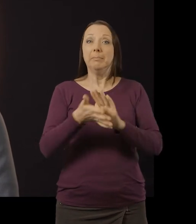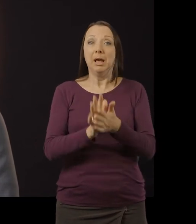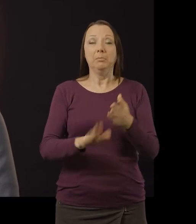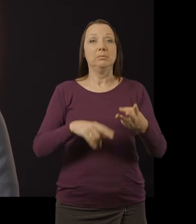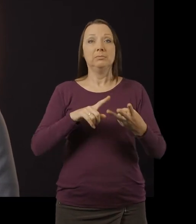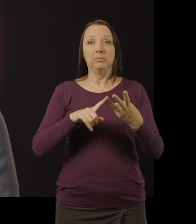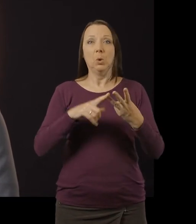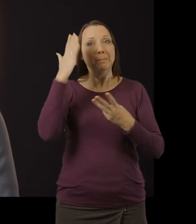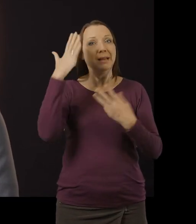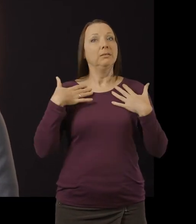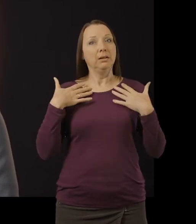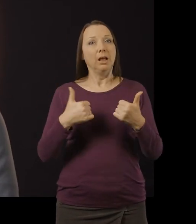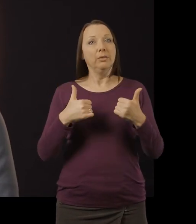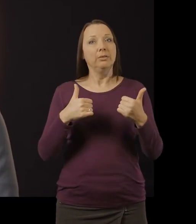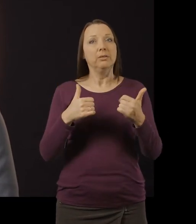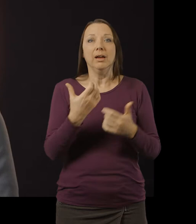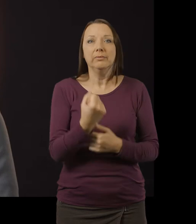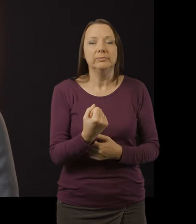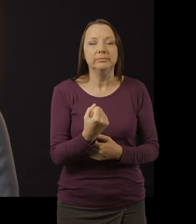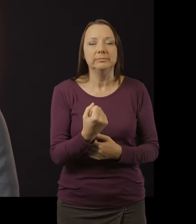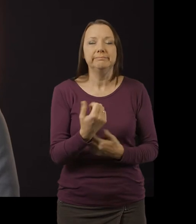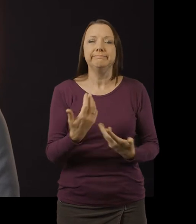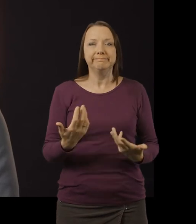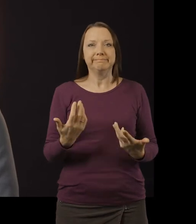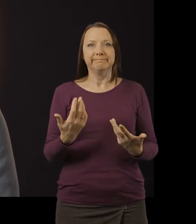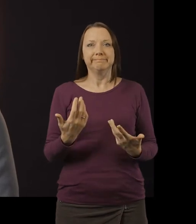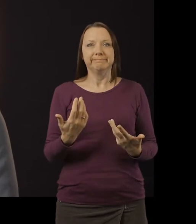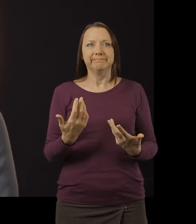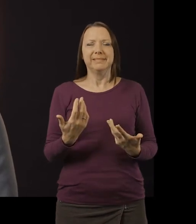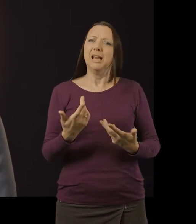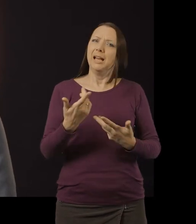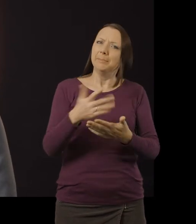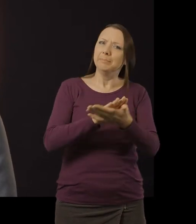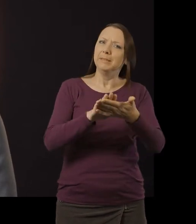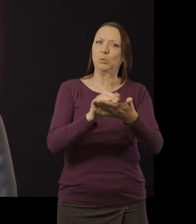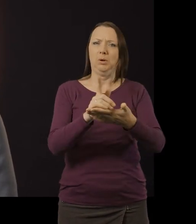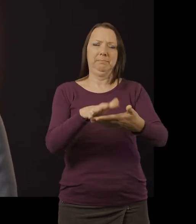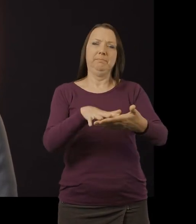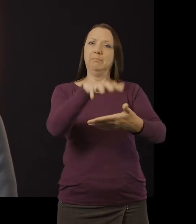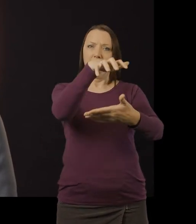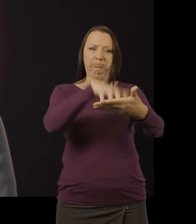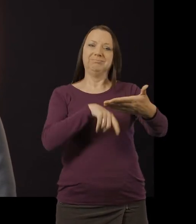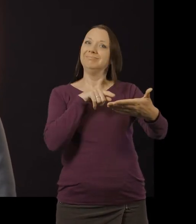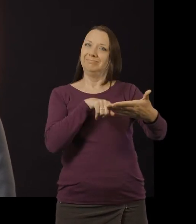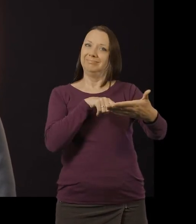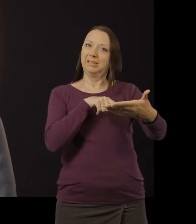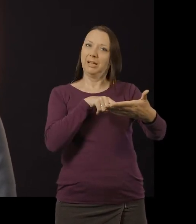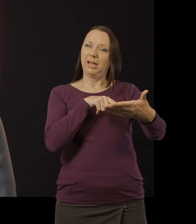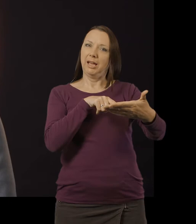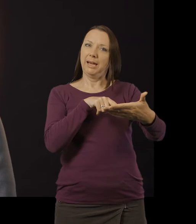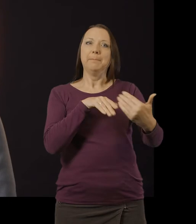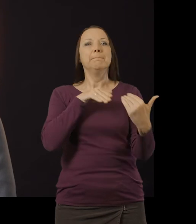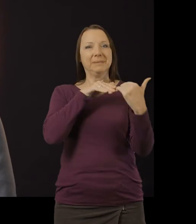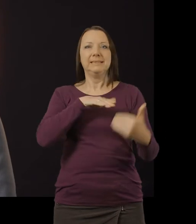impairment, or mental health condition you have. This means that notes will be given in the form that